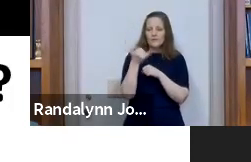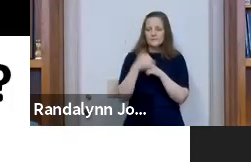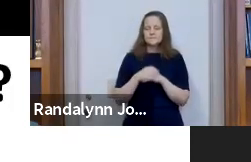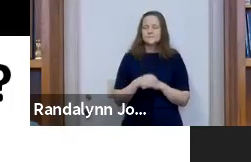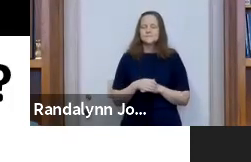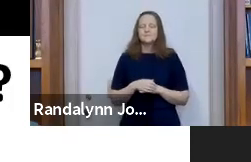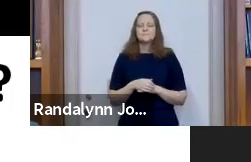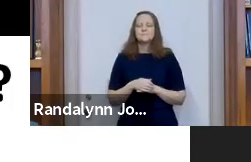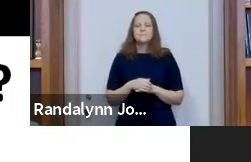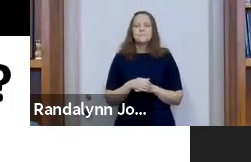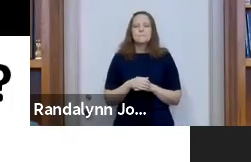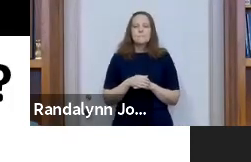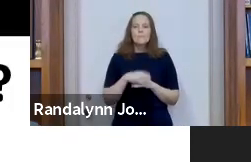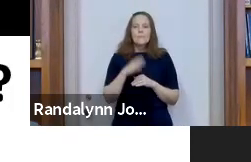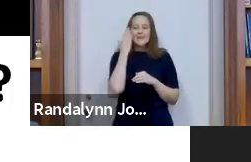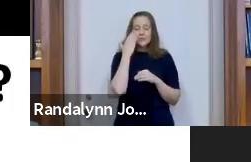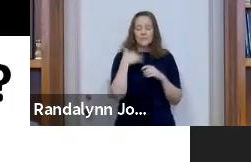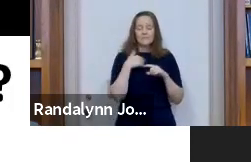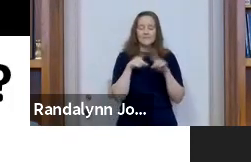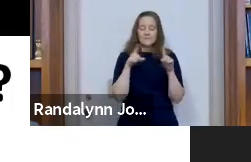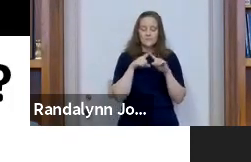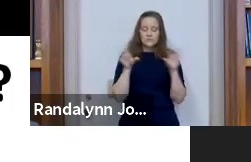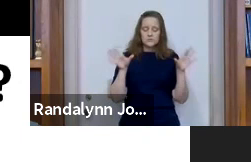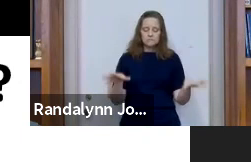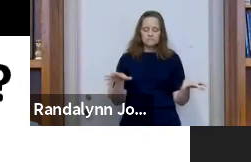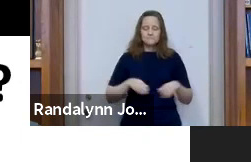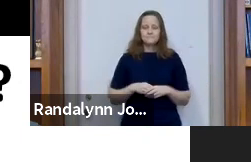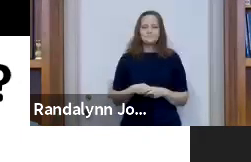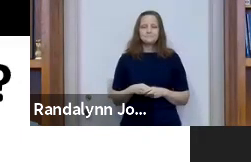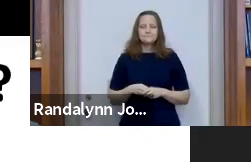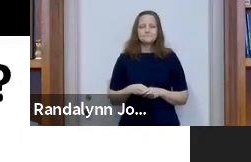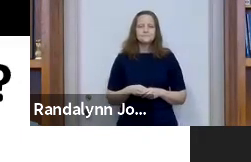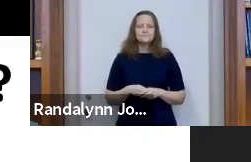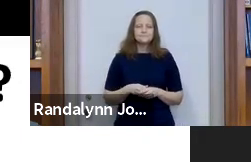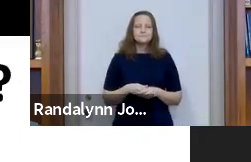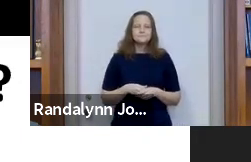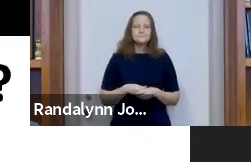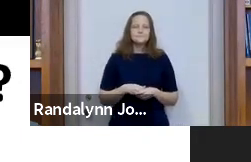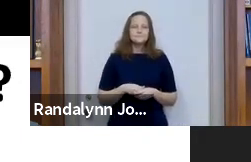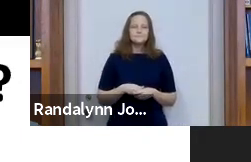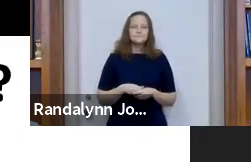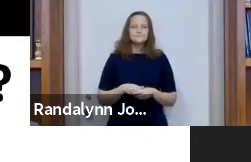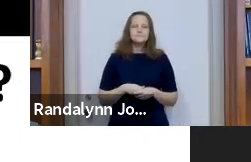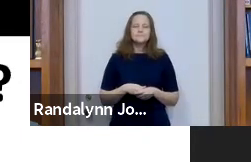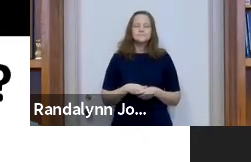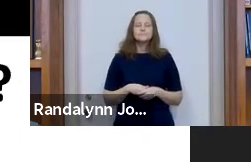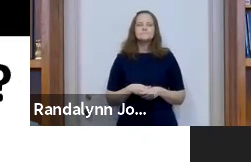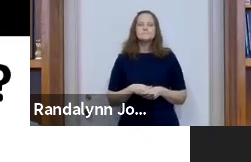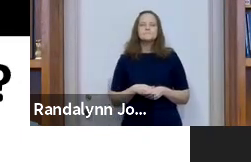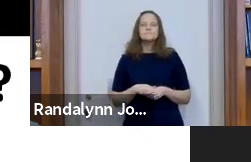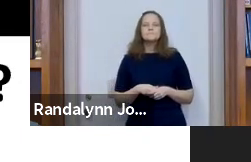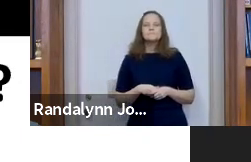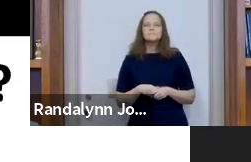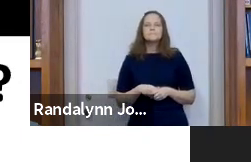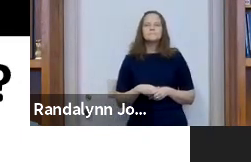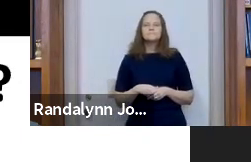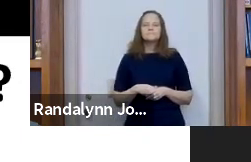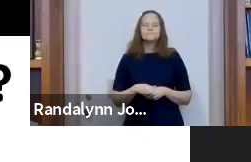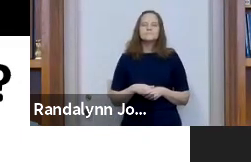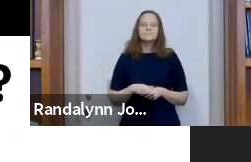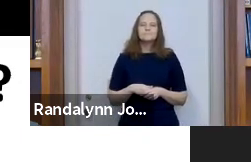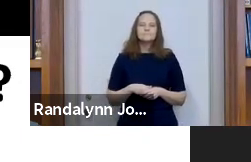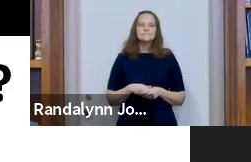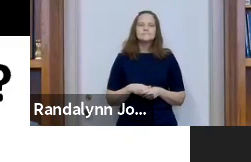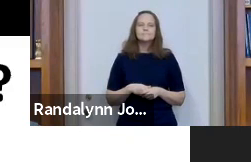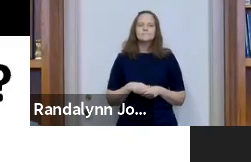just know there are distinct differences between the two. We'll get back up here to the other bullet points there. We talked about having the